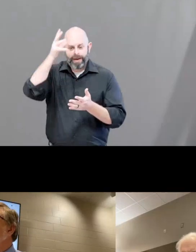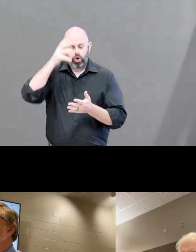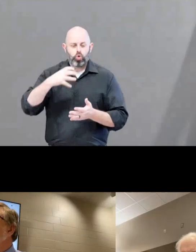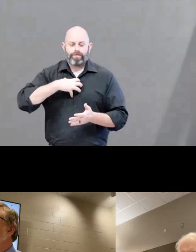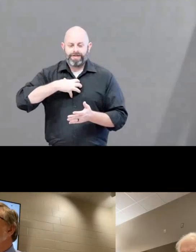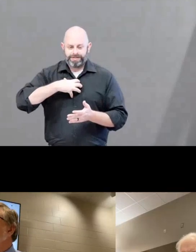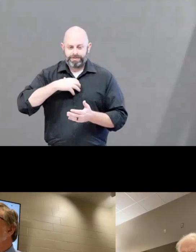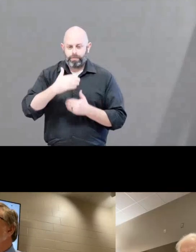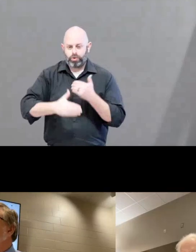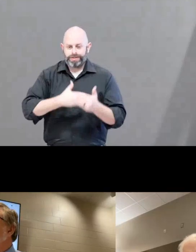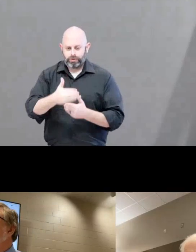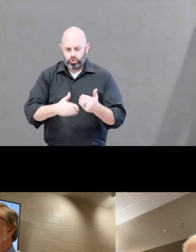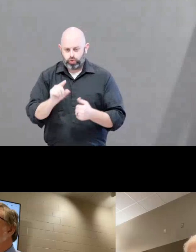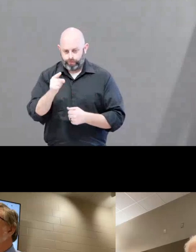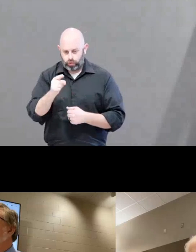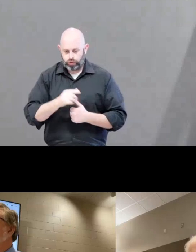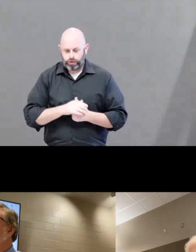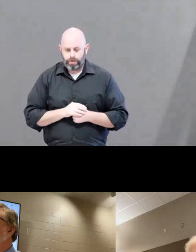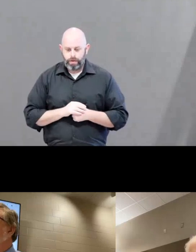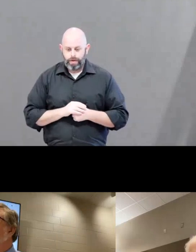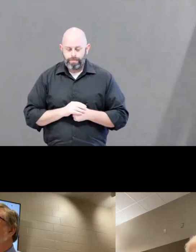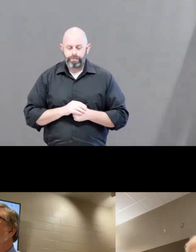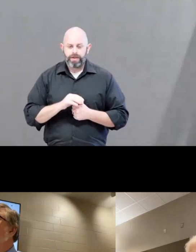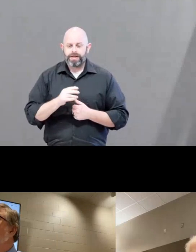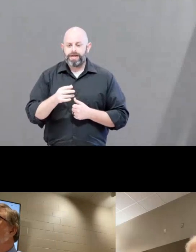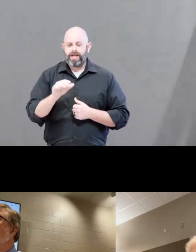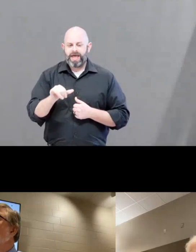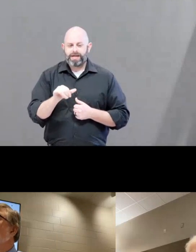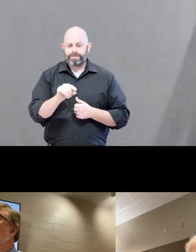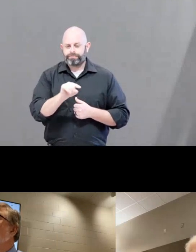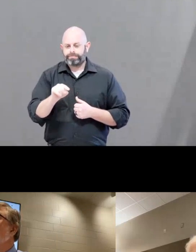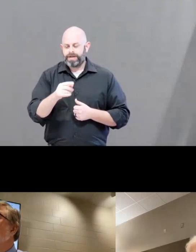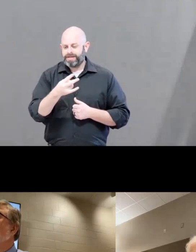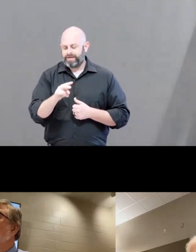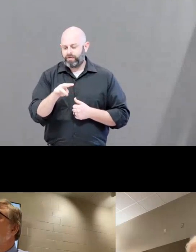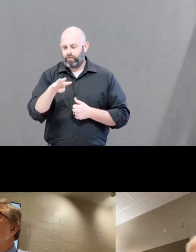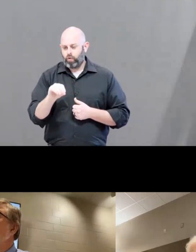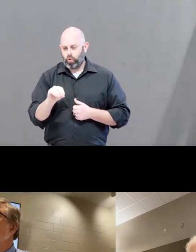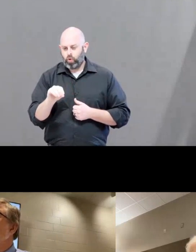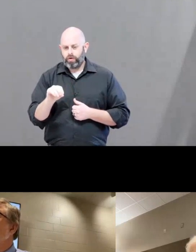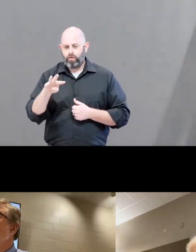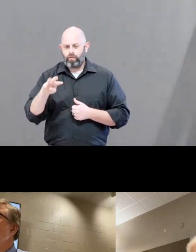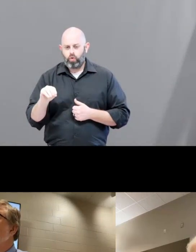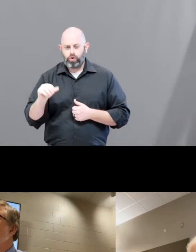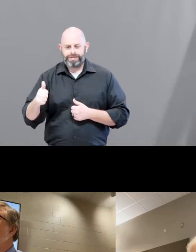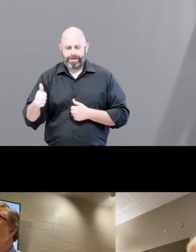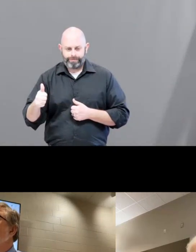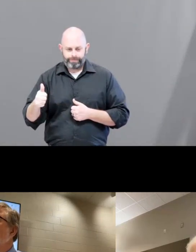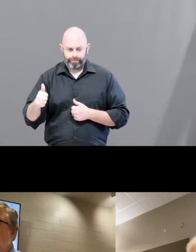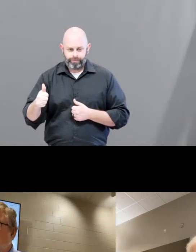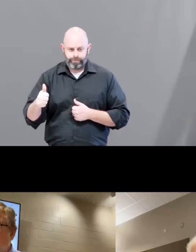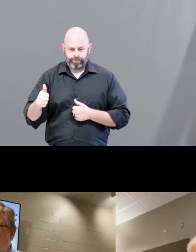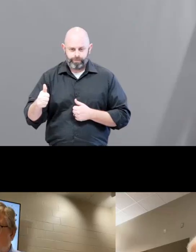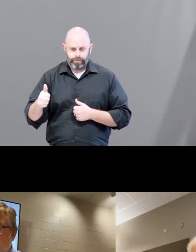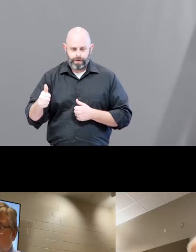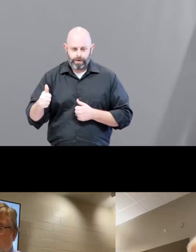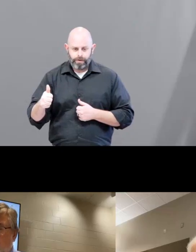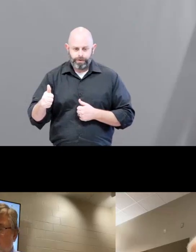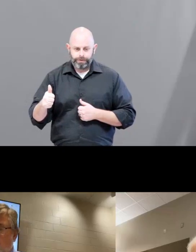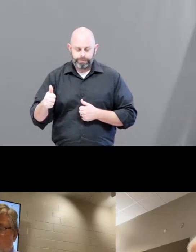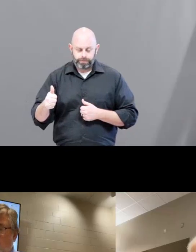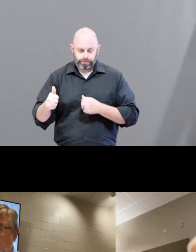grievance procedure, and that's 1740, 4010. And basically